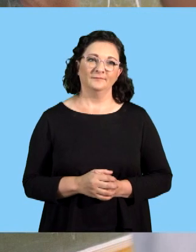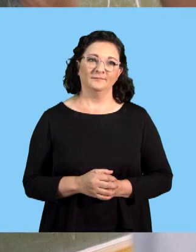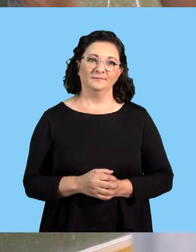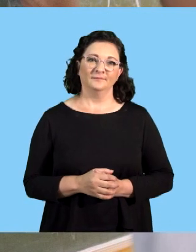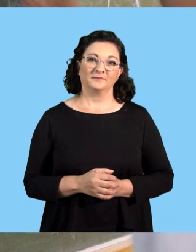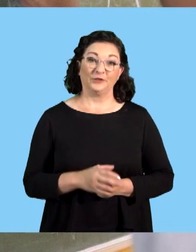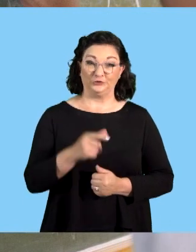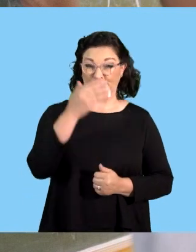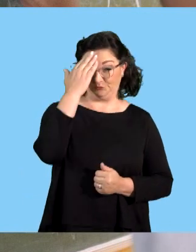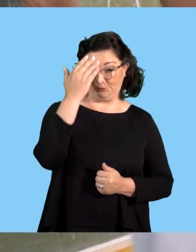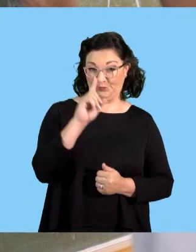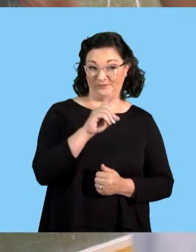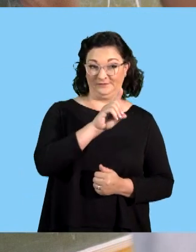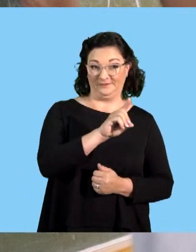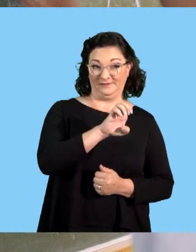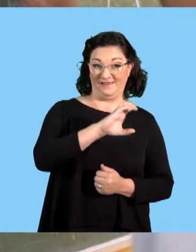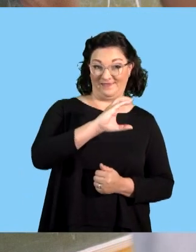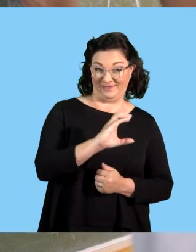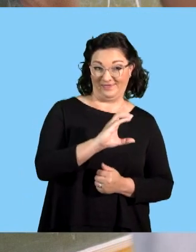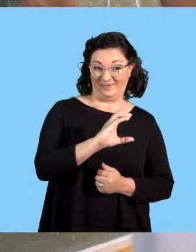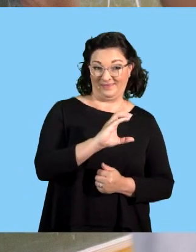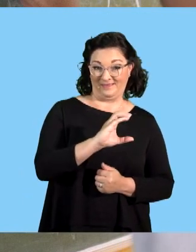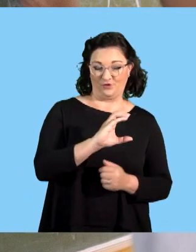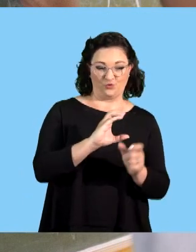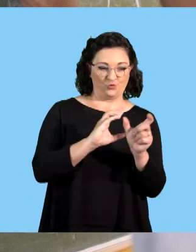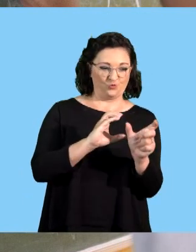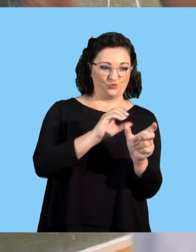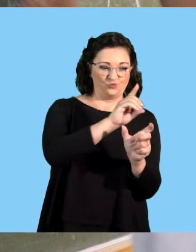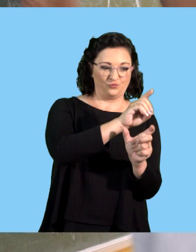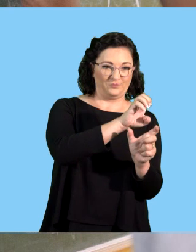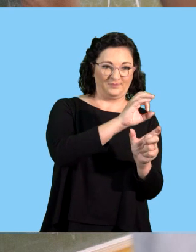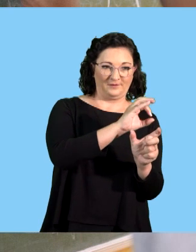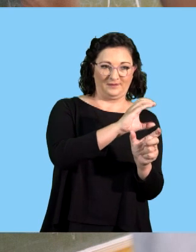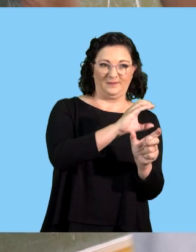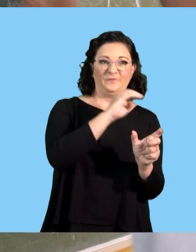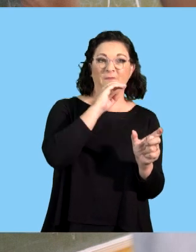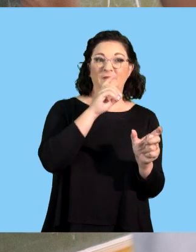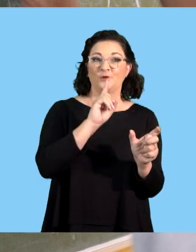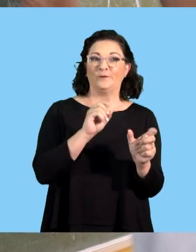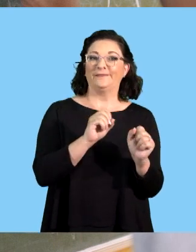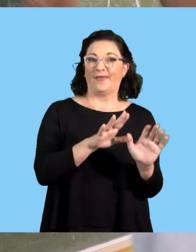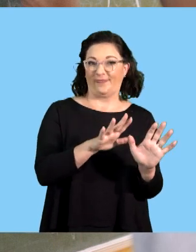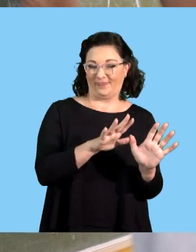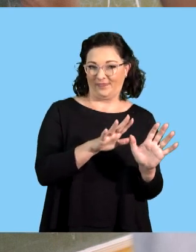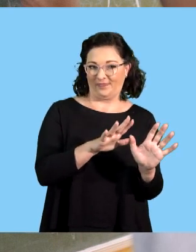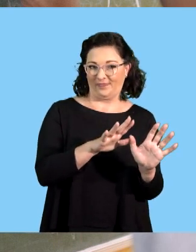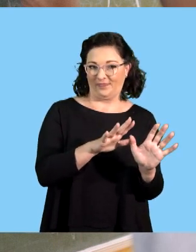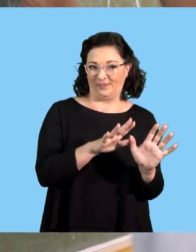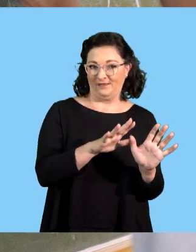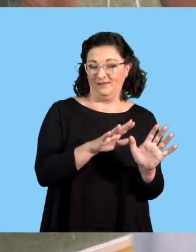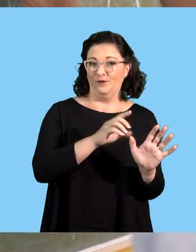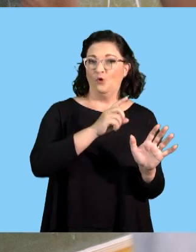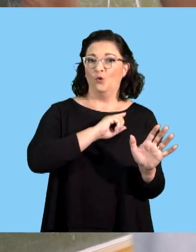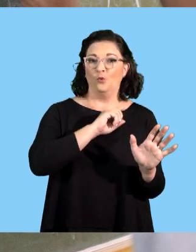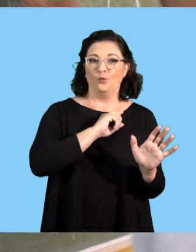Did you know that deci or dec in decimal means 10 and refers to the fact